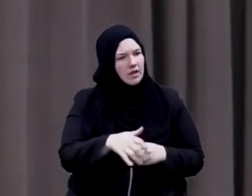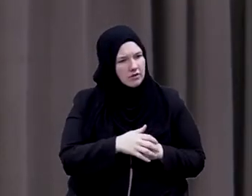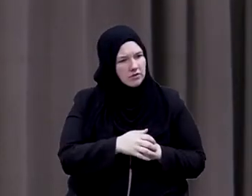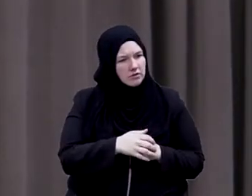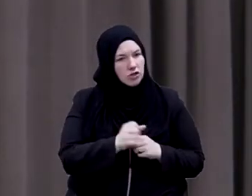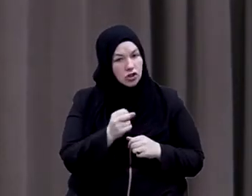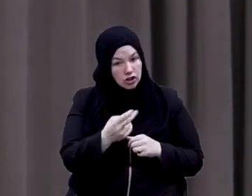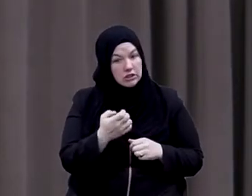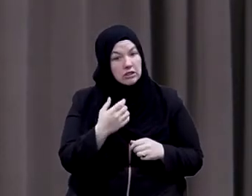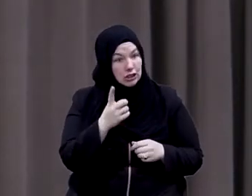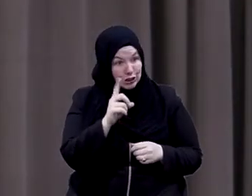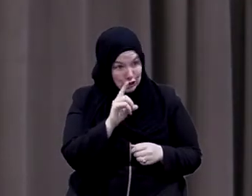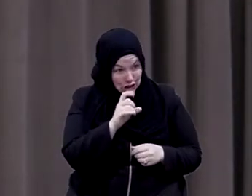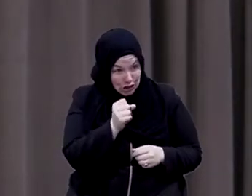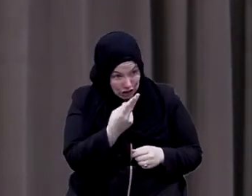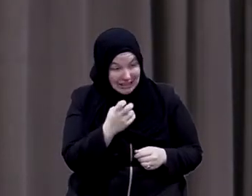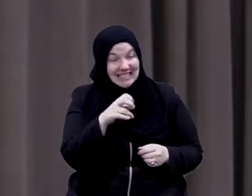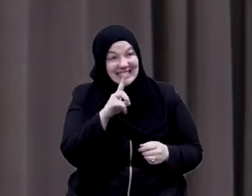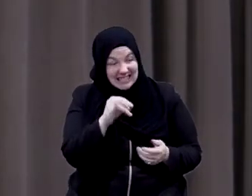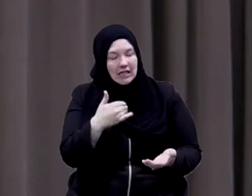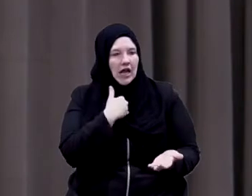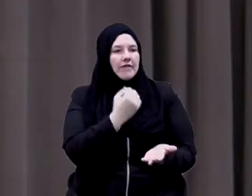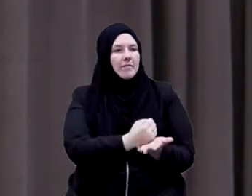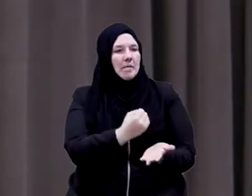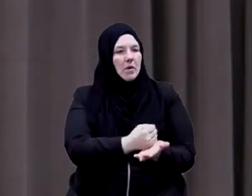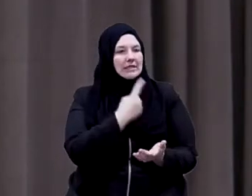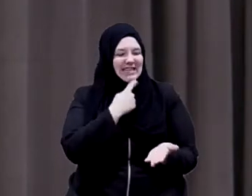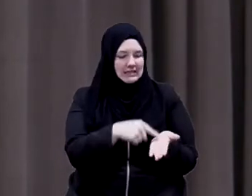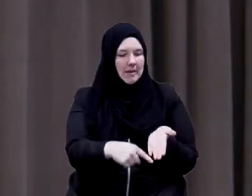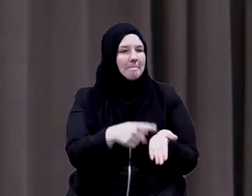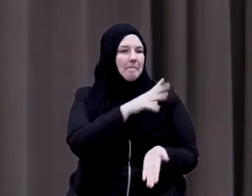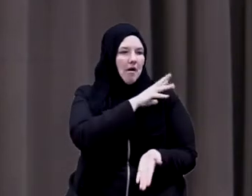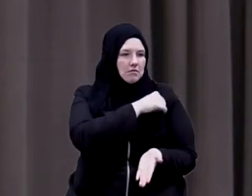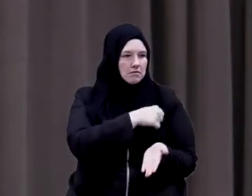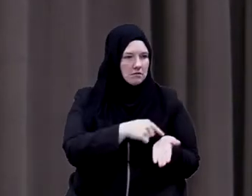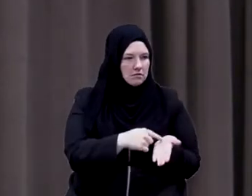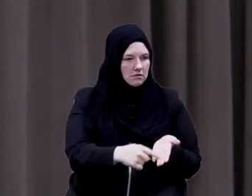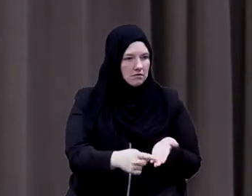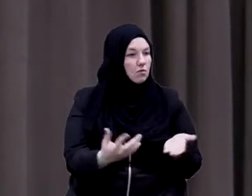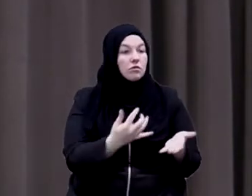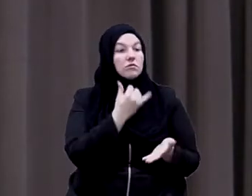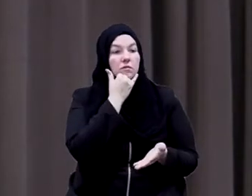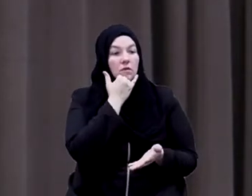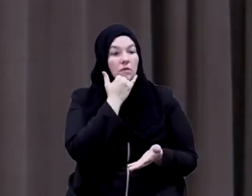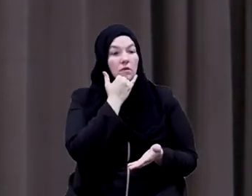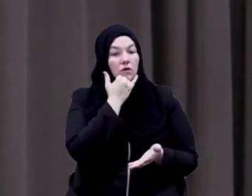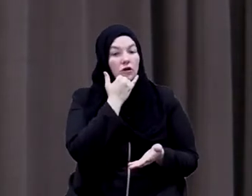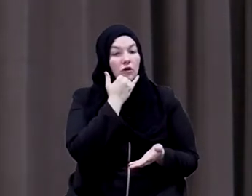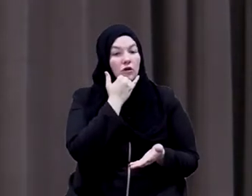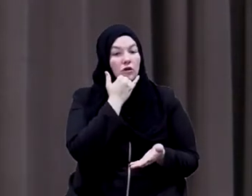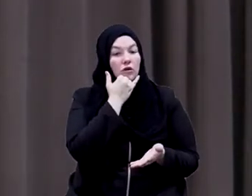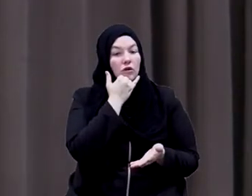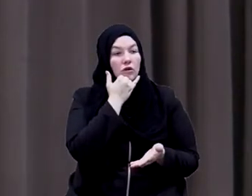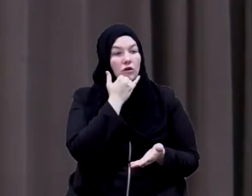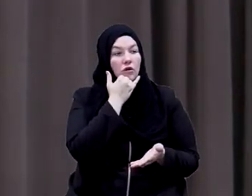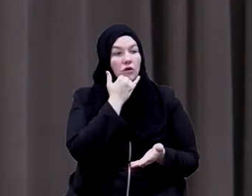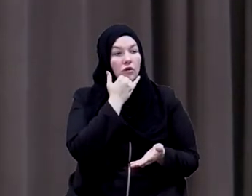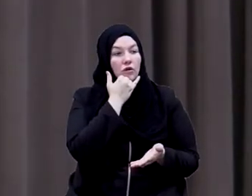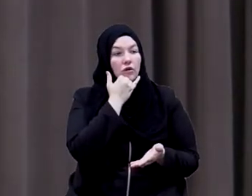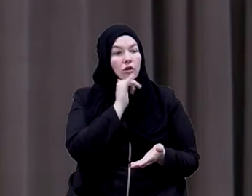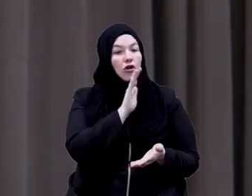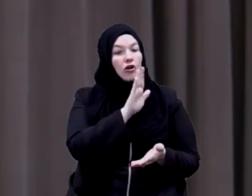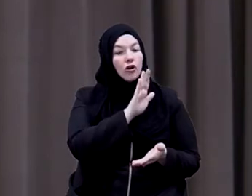an argument. She did have a Palestinian passport. What's wrong is her state canceled